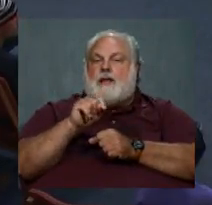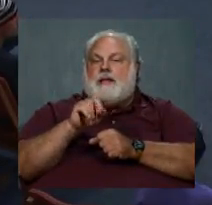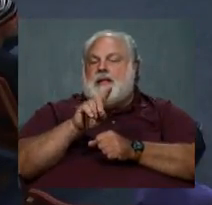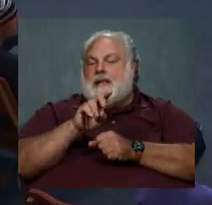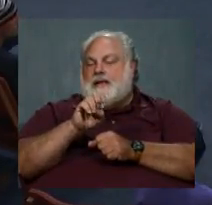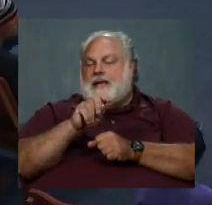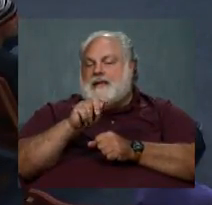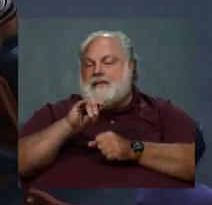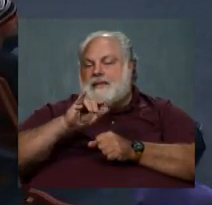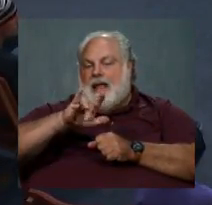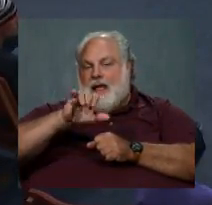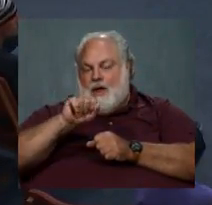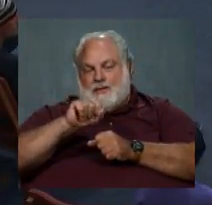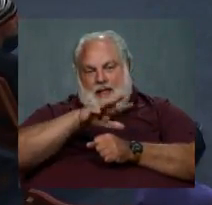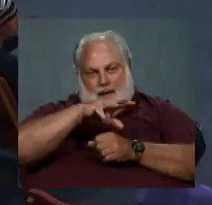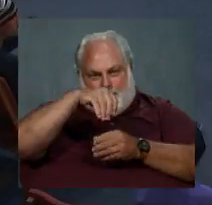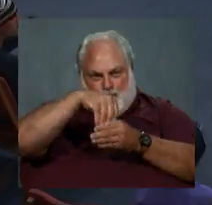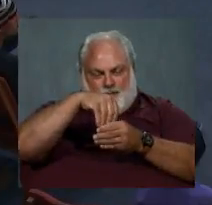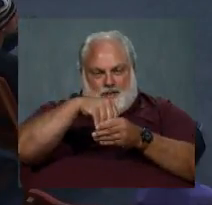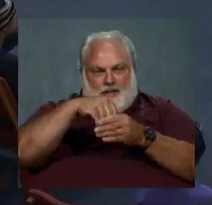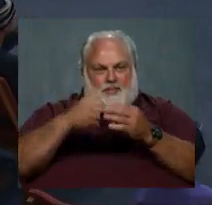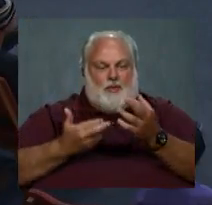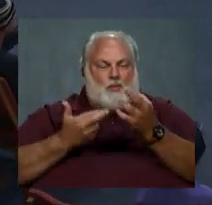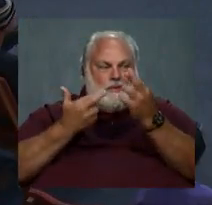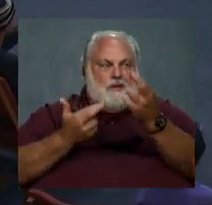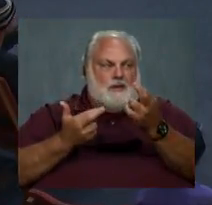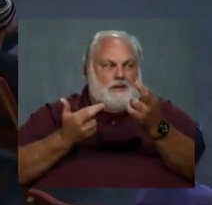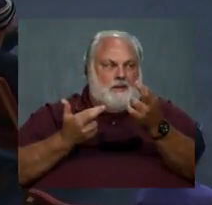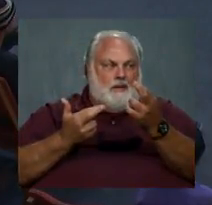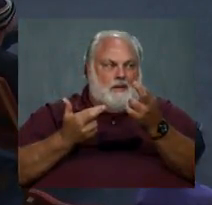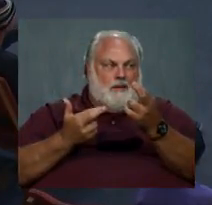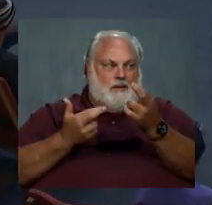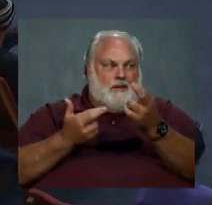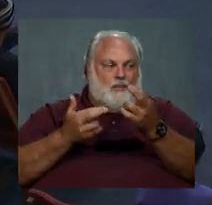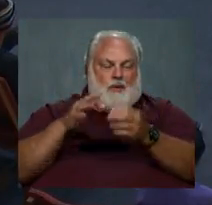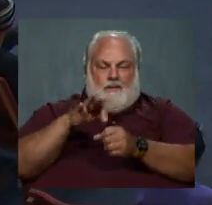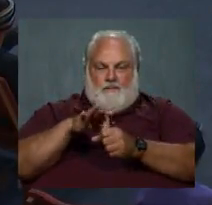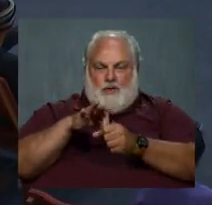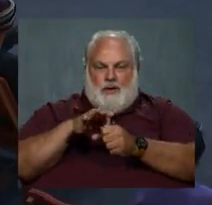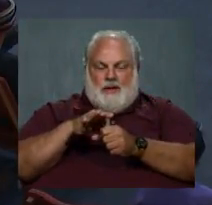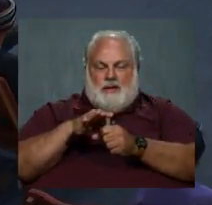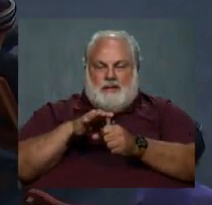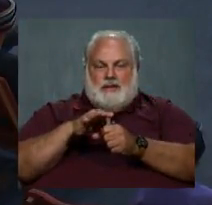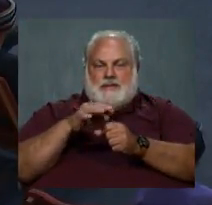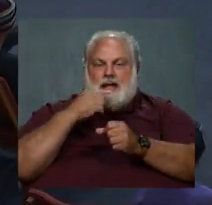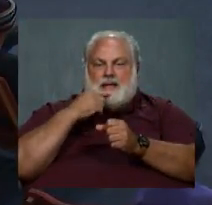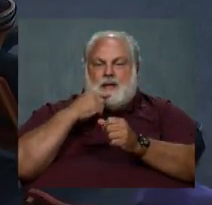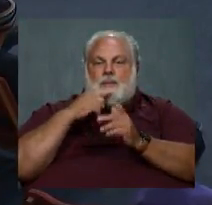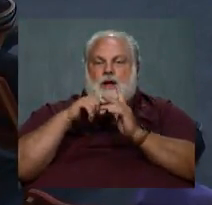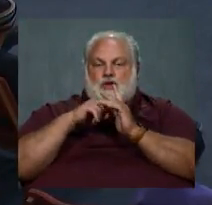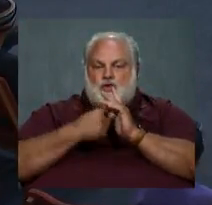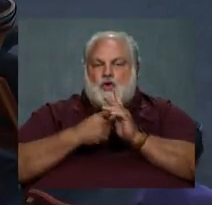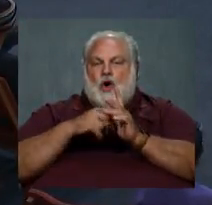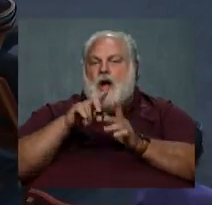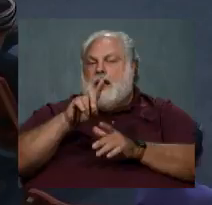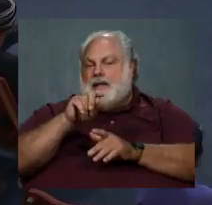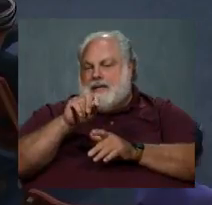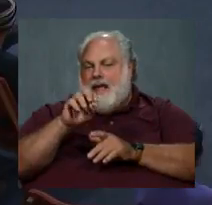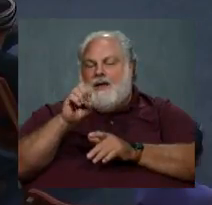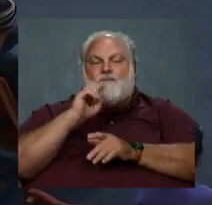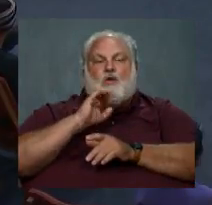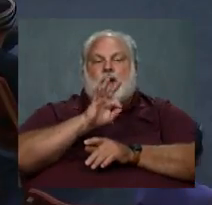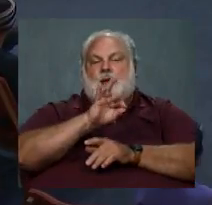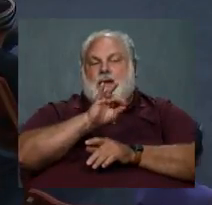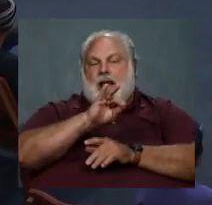details from a timing I think before that needs to be starts. in whatever we vote on. It needs to say, we're voting on this, there's